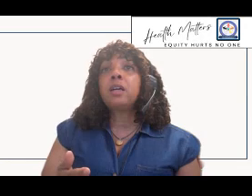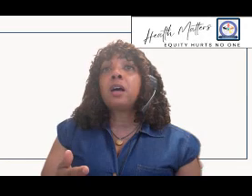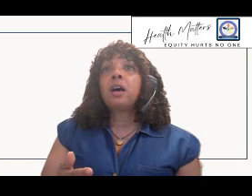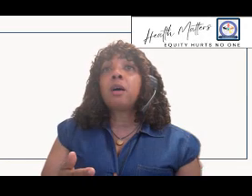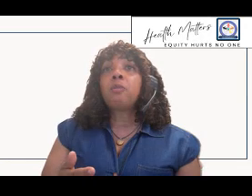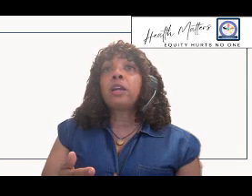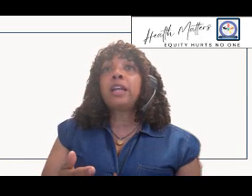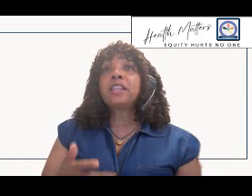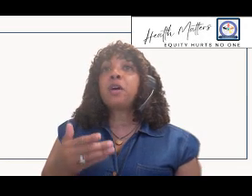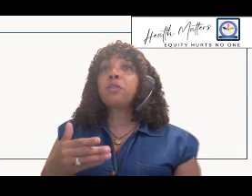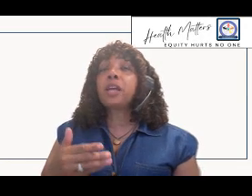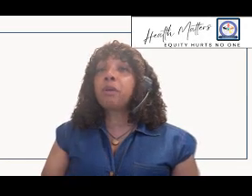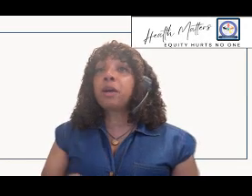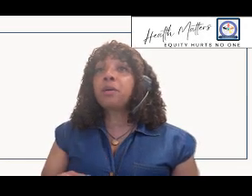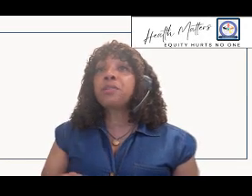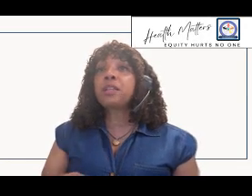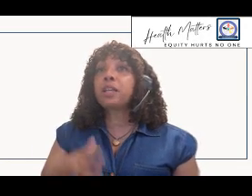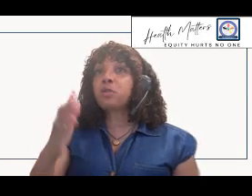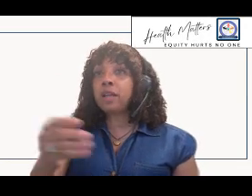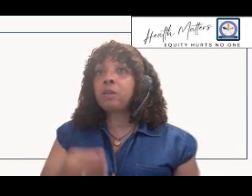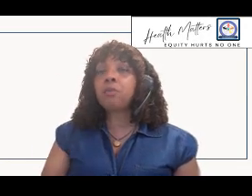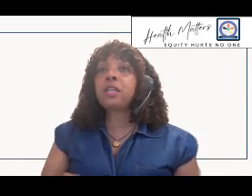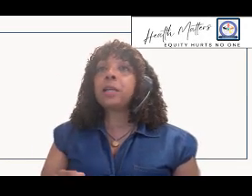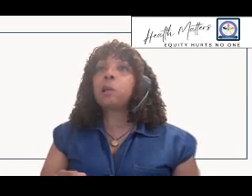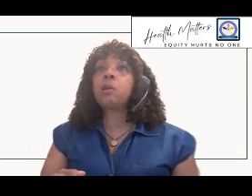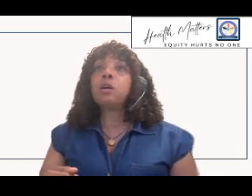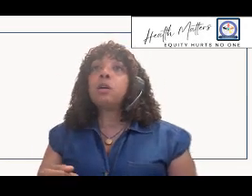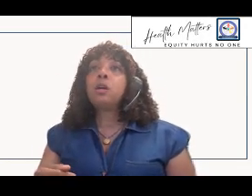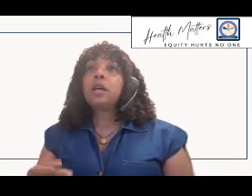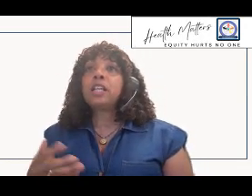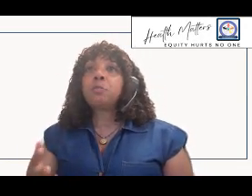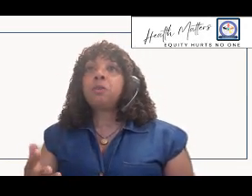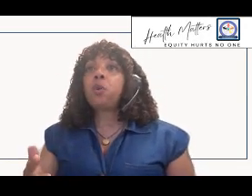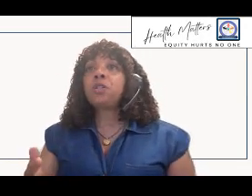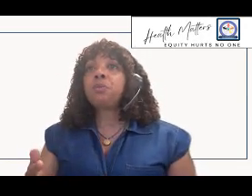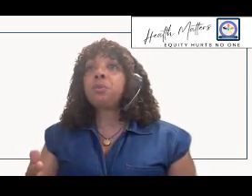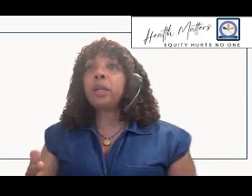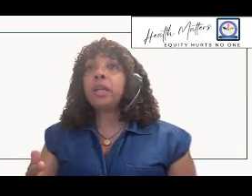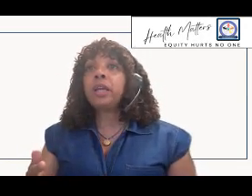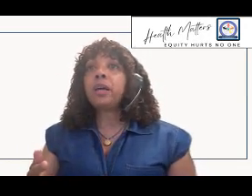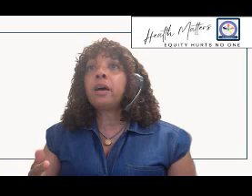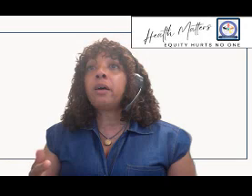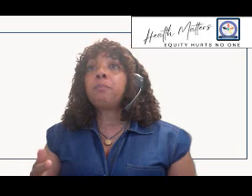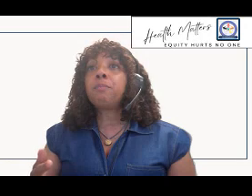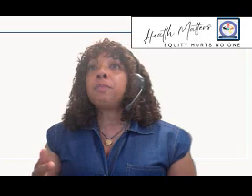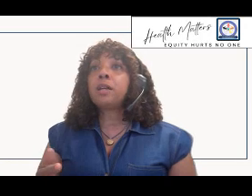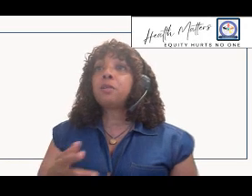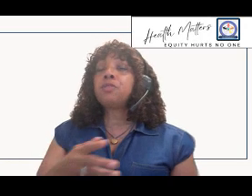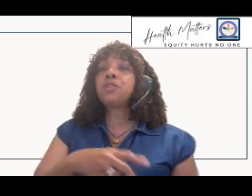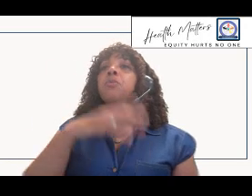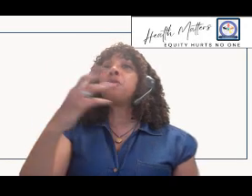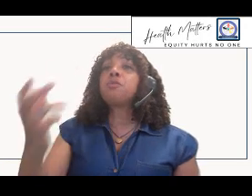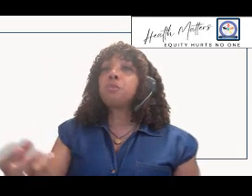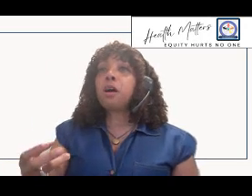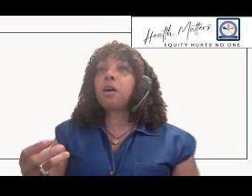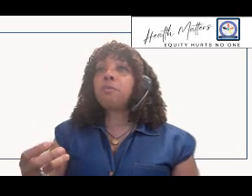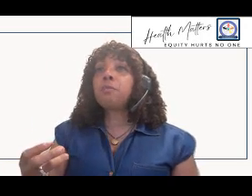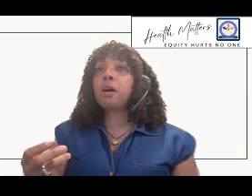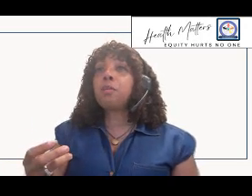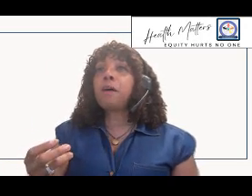250, related to healthcare records, electronic in particular. SB 423, it's a